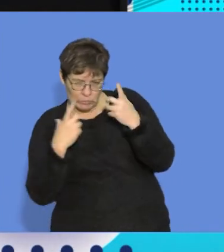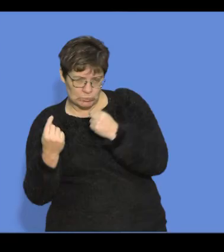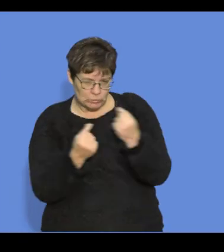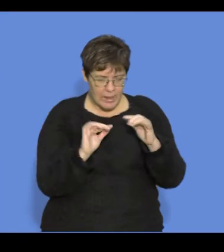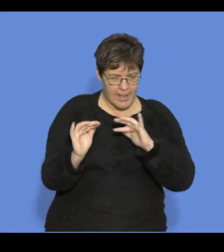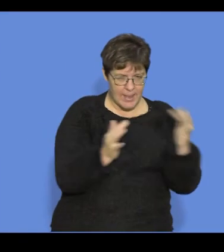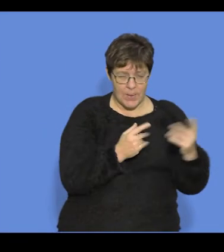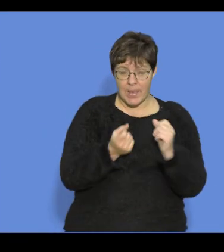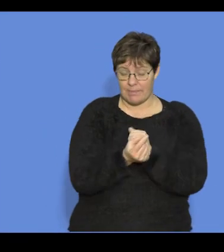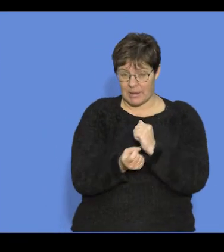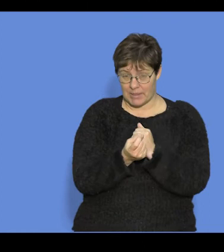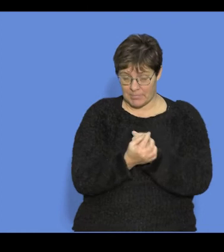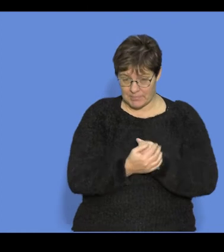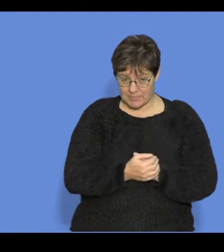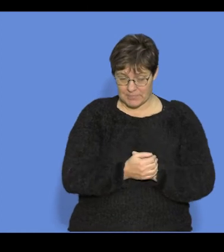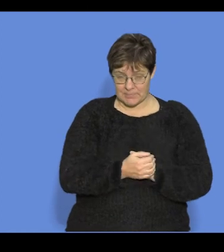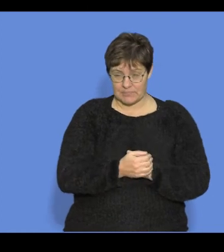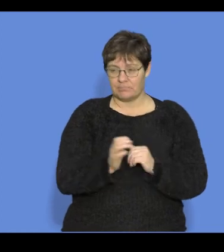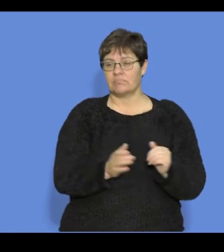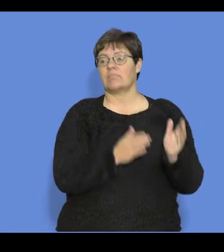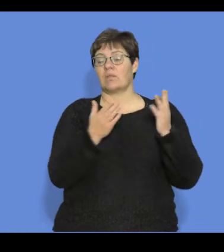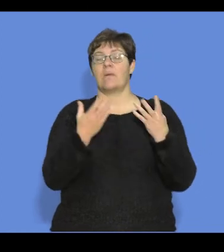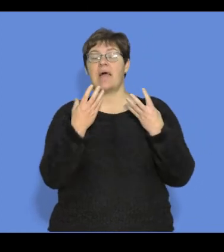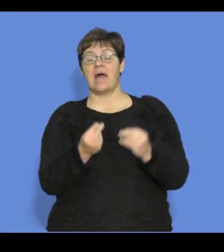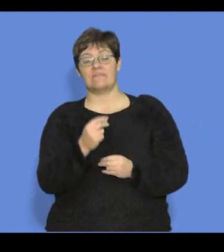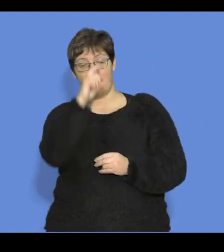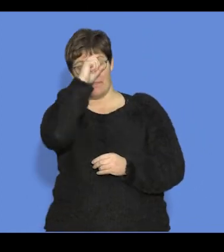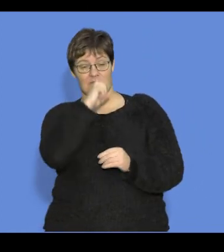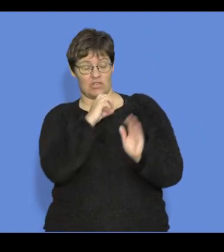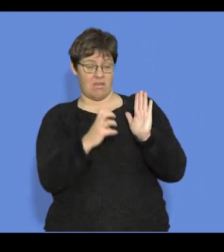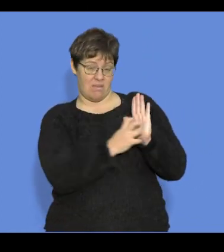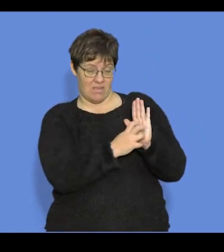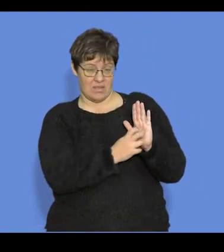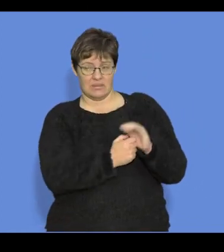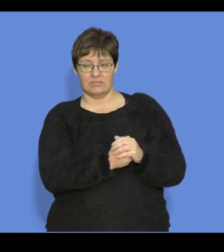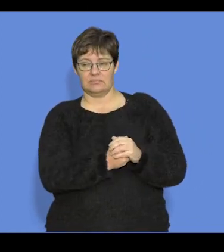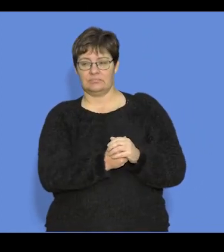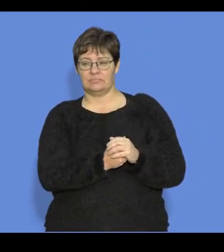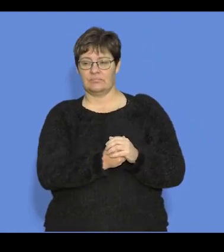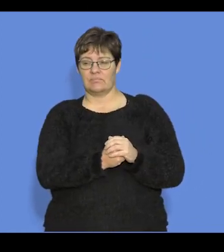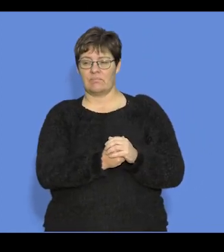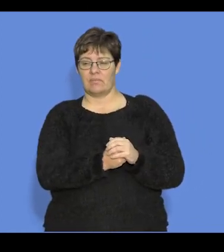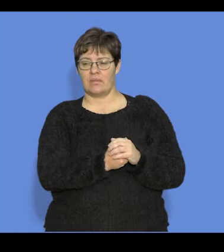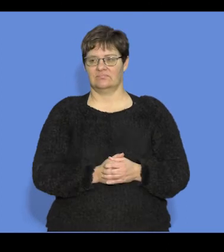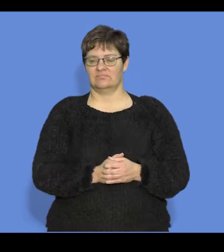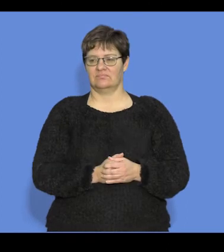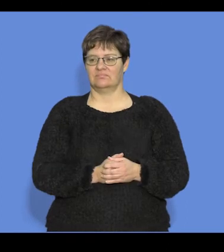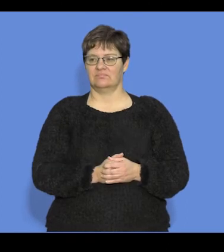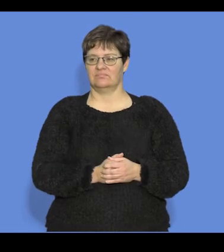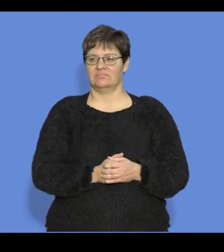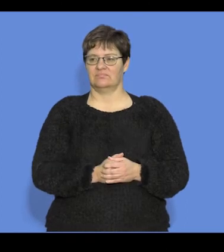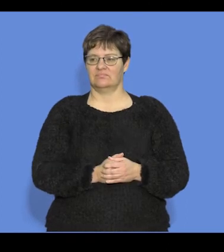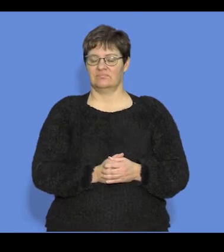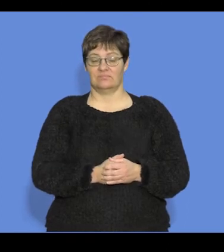this. Okay, we have a picture, and this is obviously, this is below the soil. On